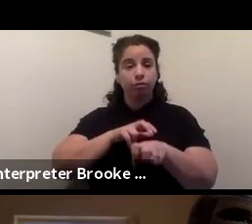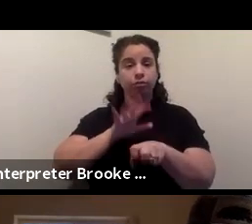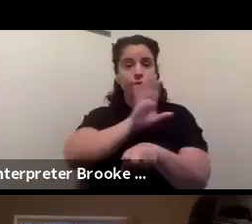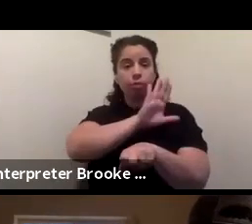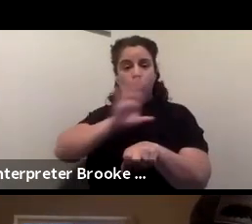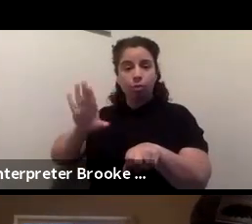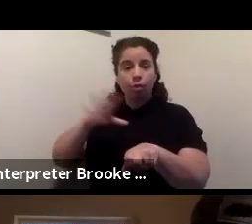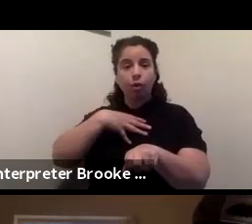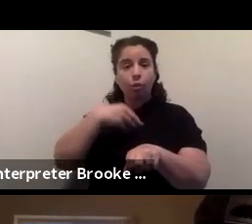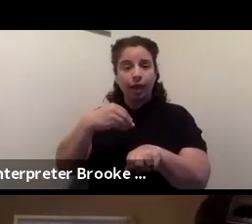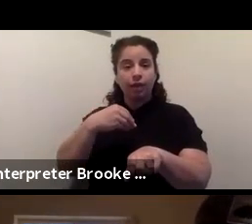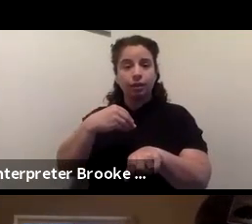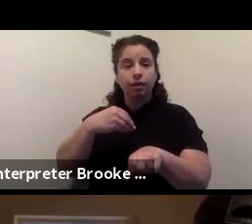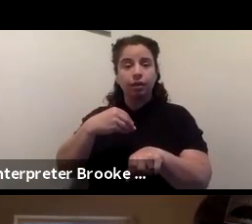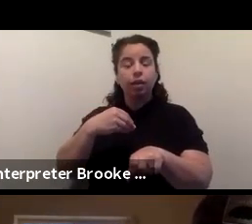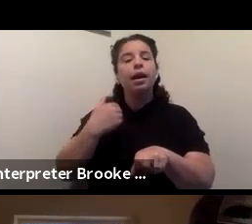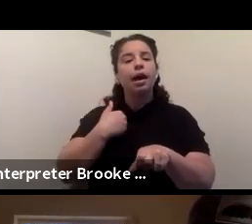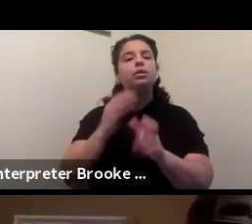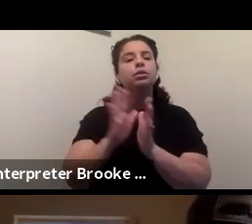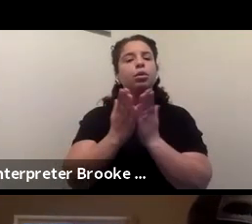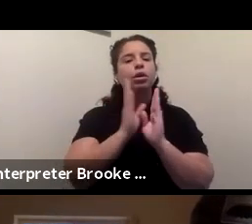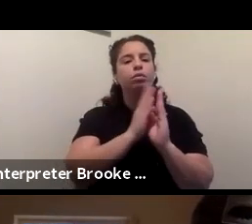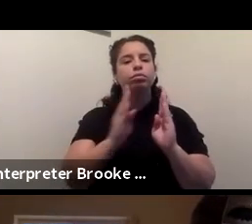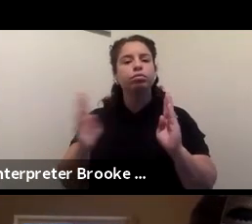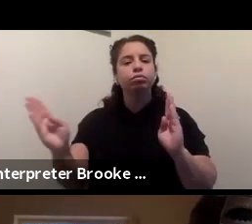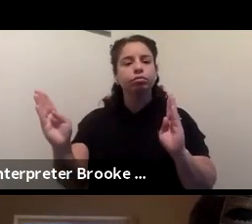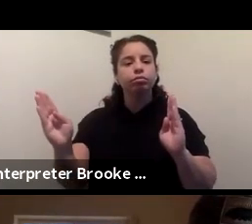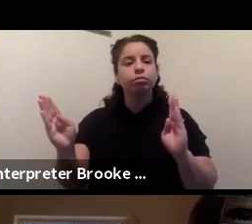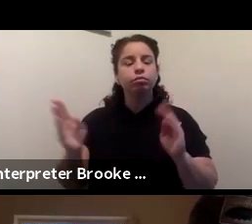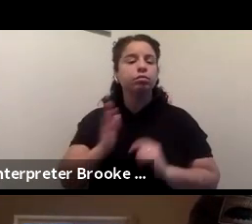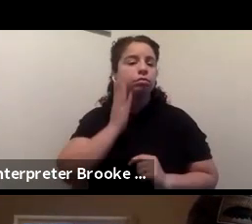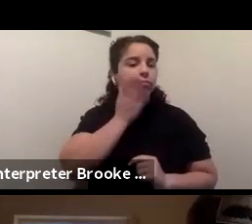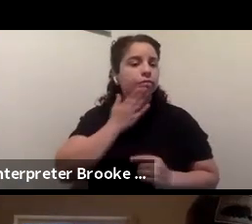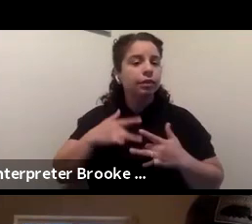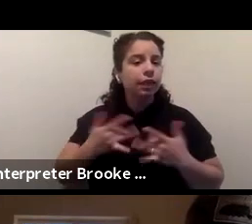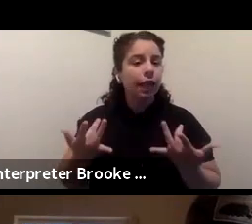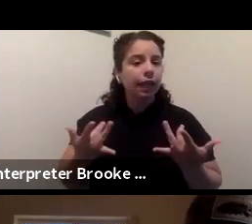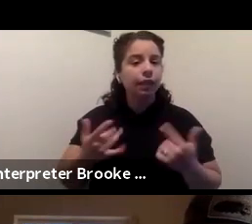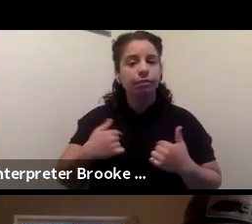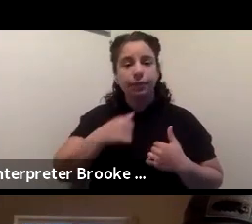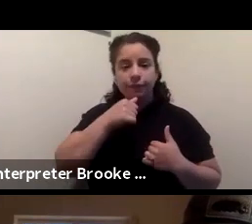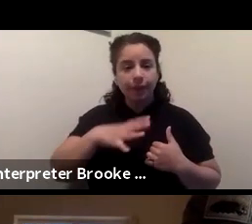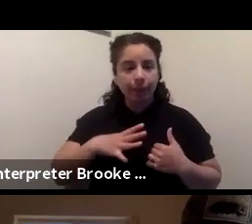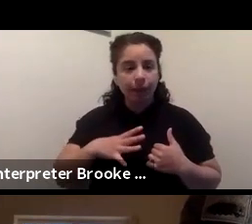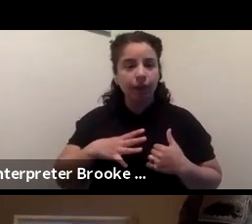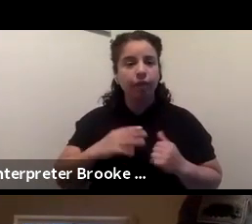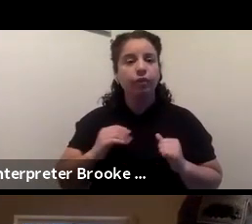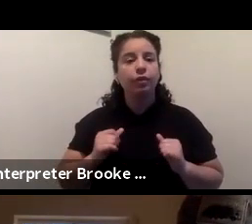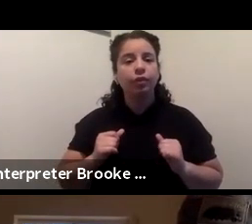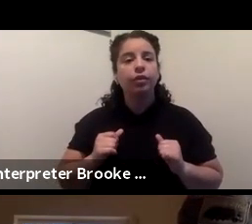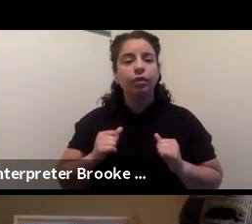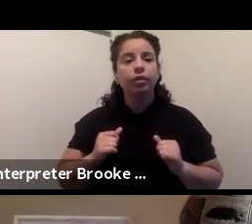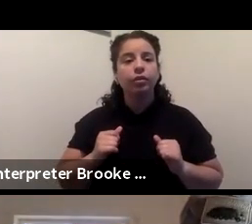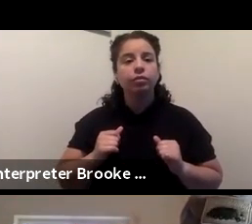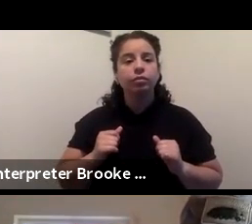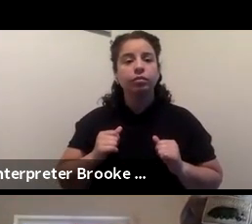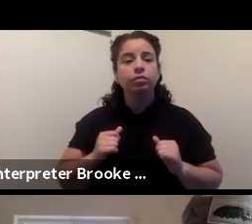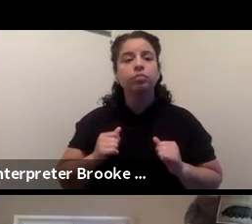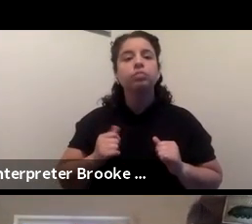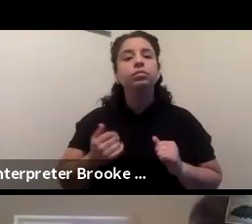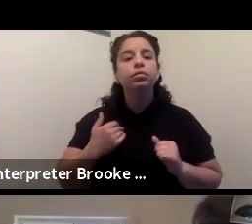bookshelf. I'm a light-skinned female with a